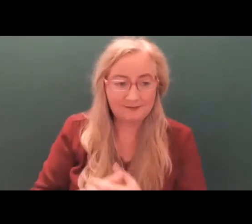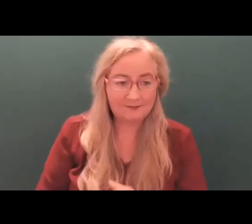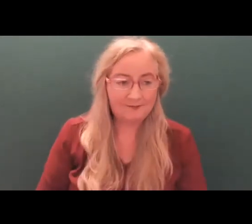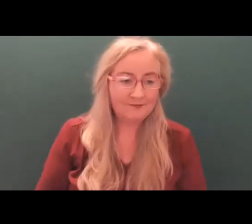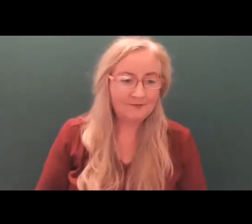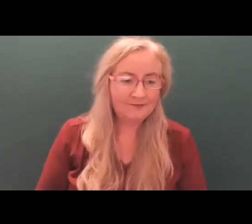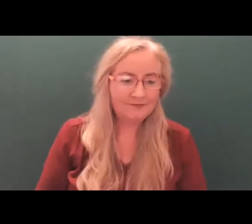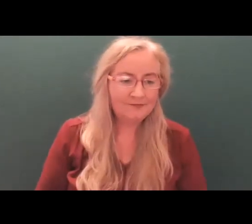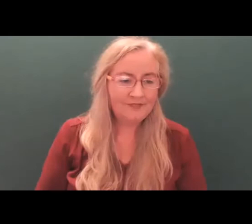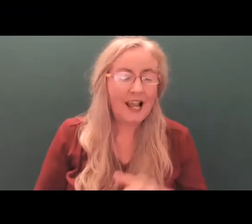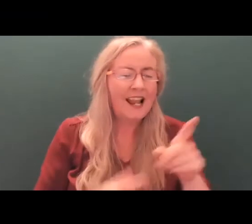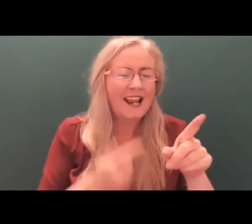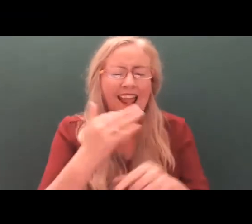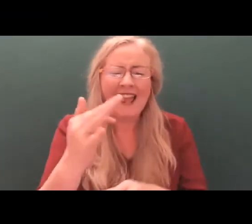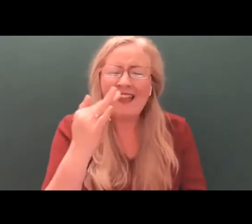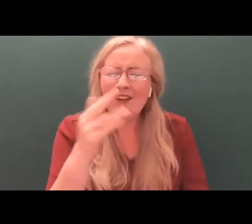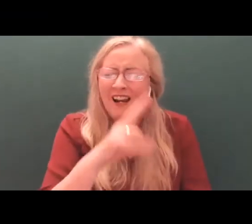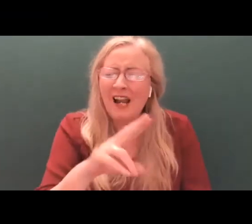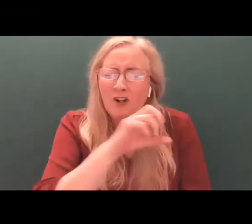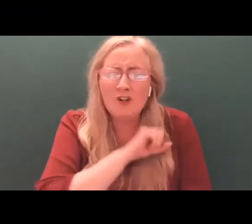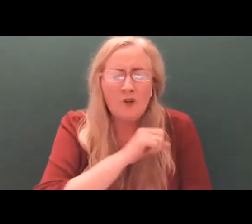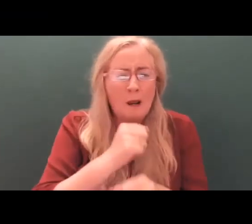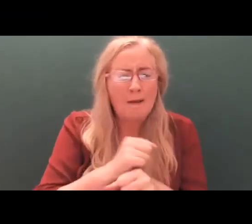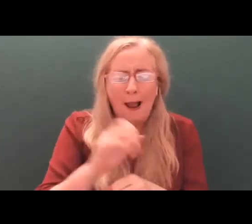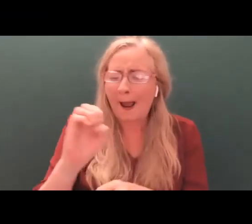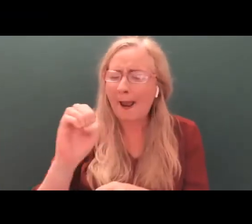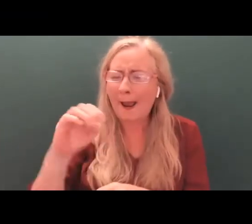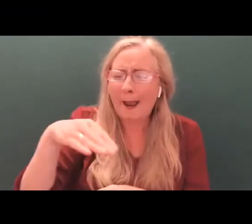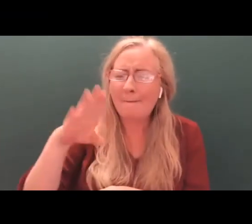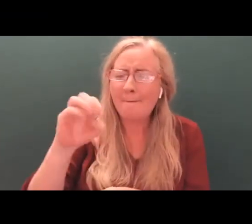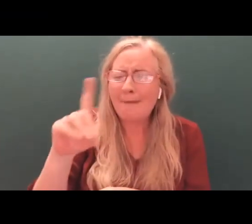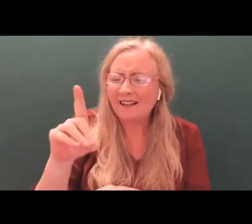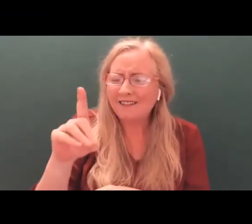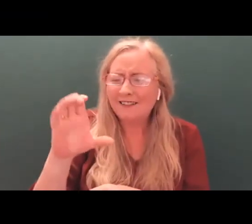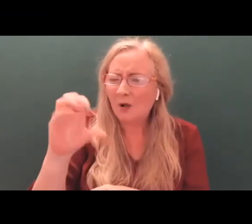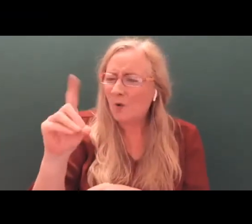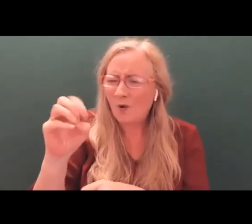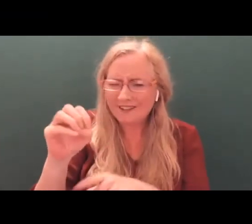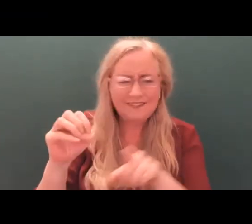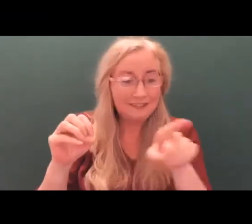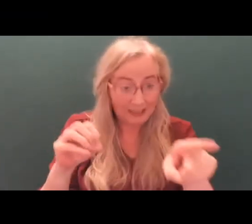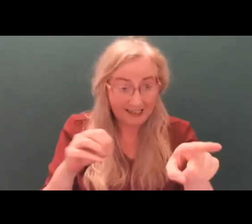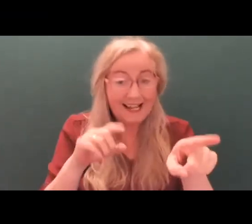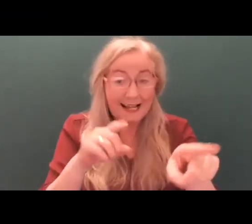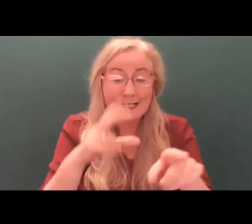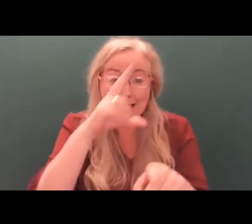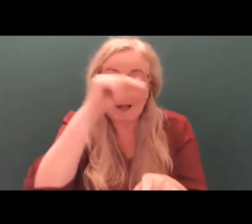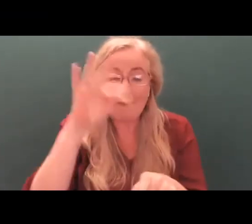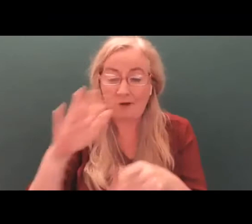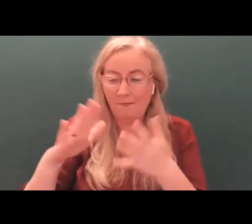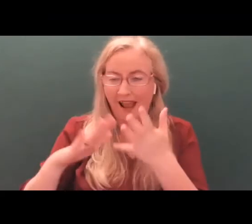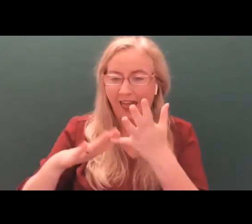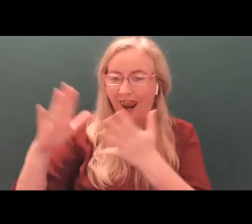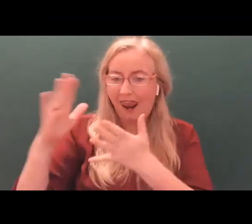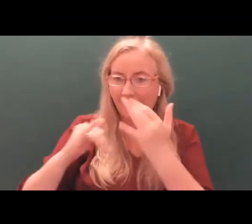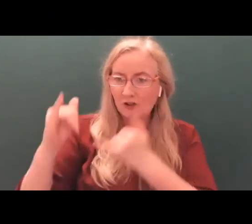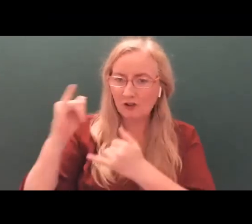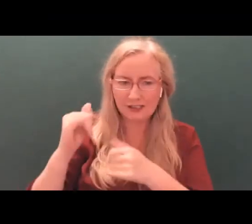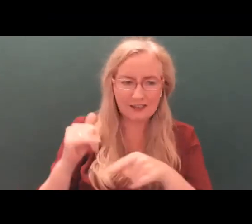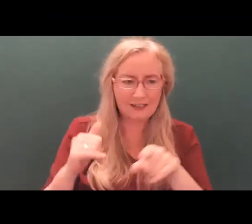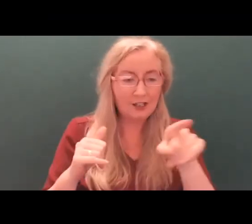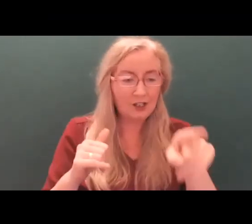And just if you're not sure about embed codes, I have just a sample here of one from last year. And so it won't start